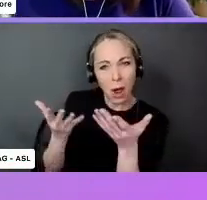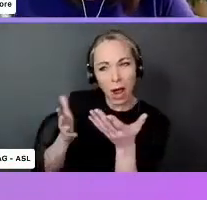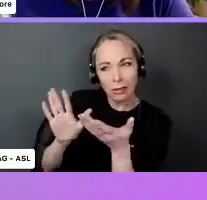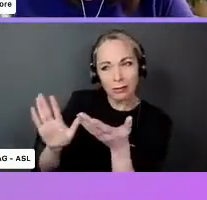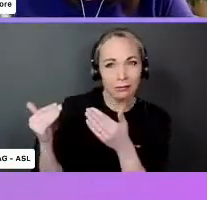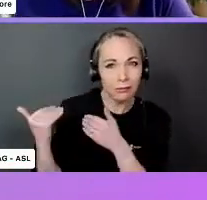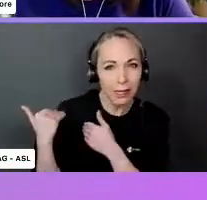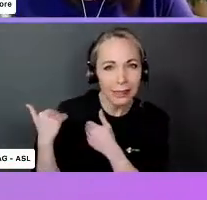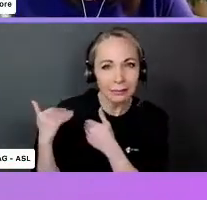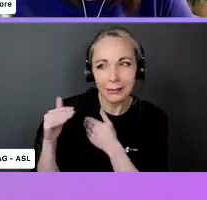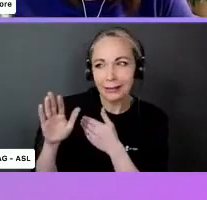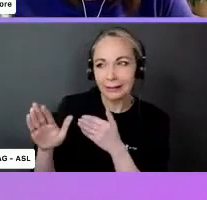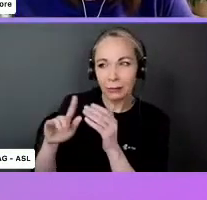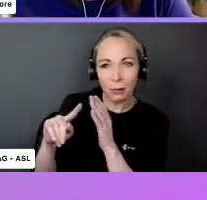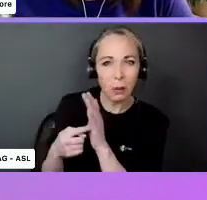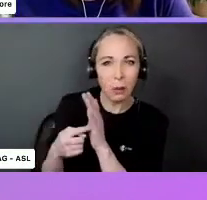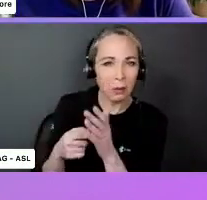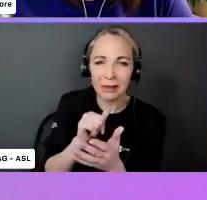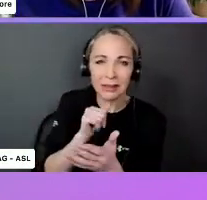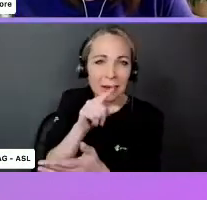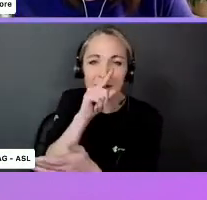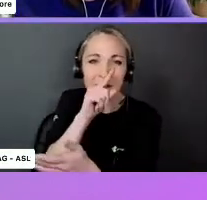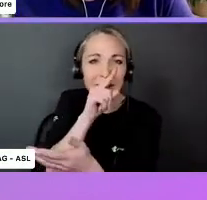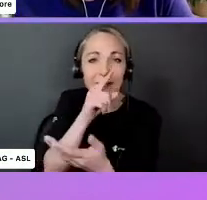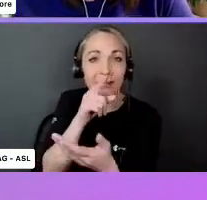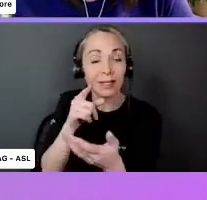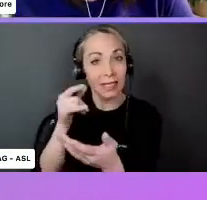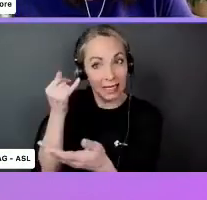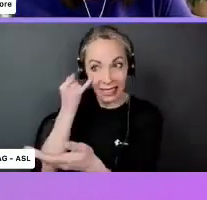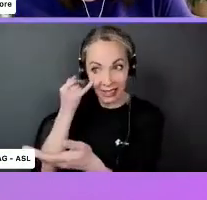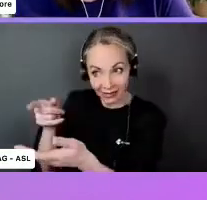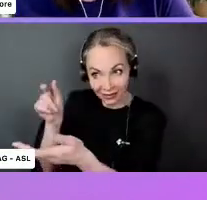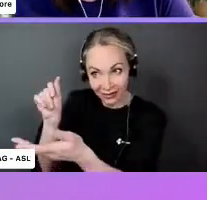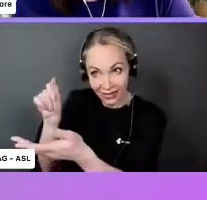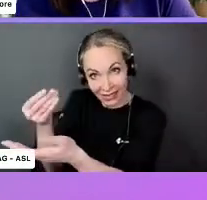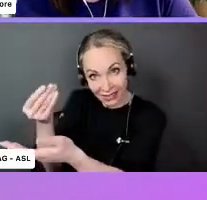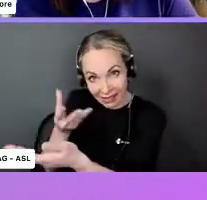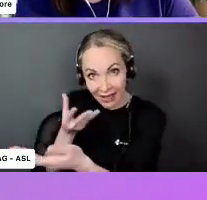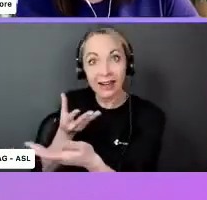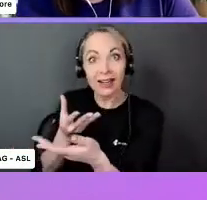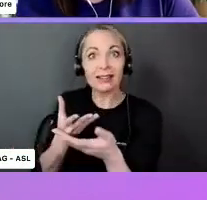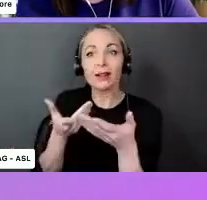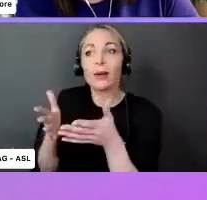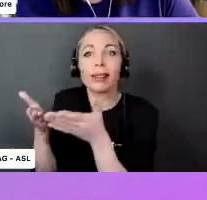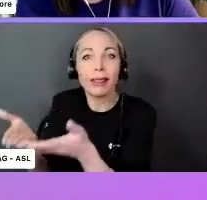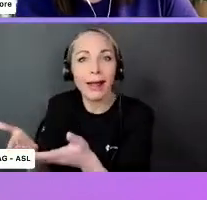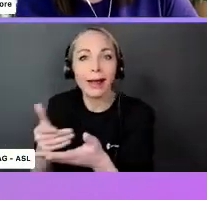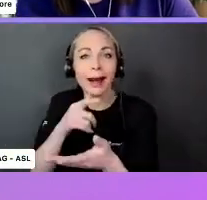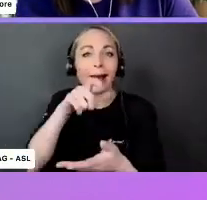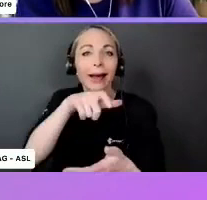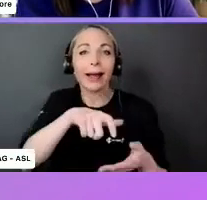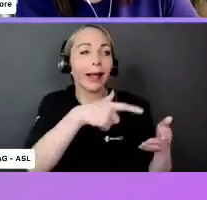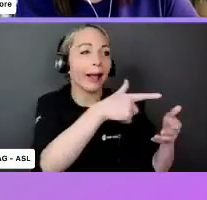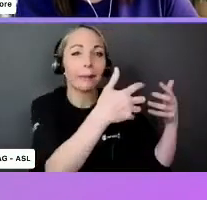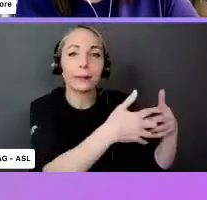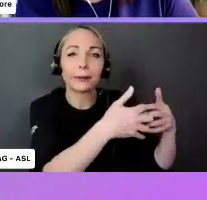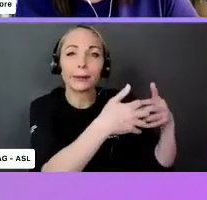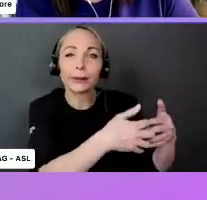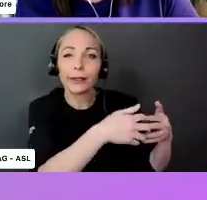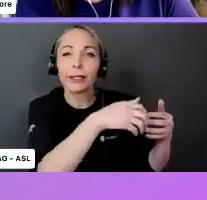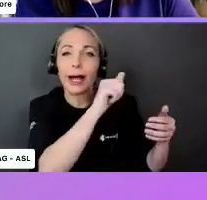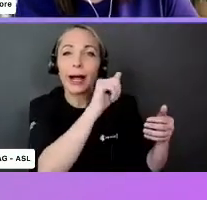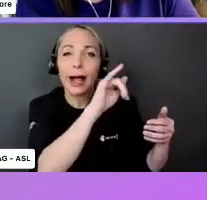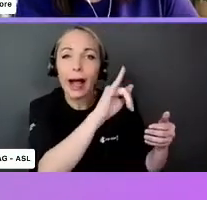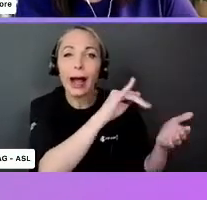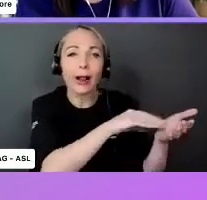role is, we don't actually need machine learning to help us with that, because we already know it's already there. And so that's why we look at it on a visual